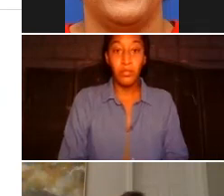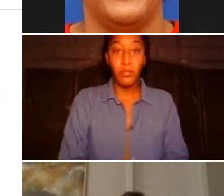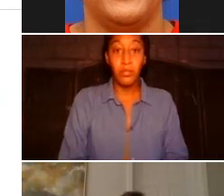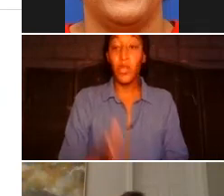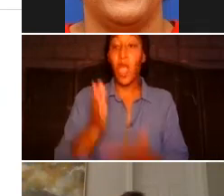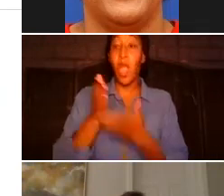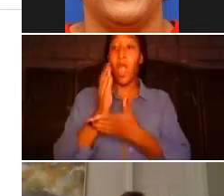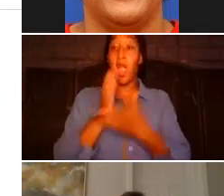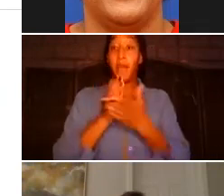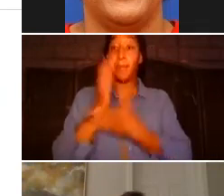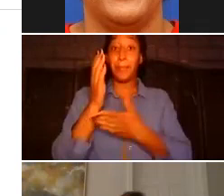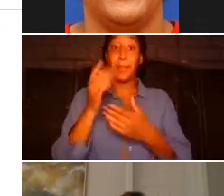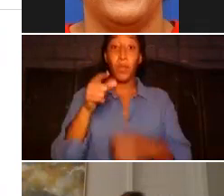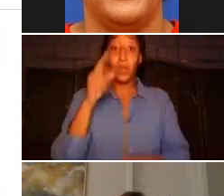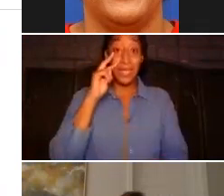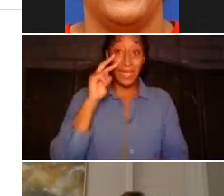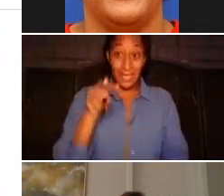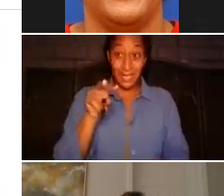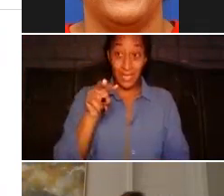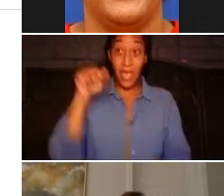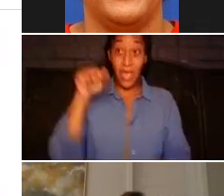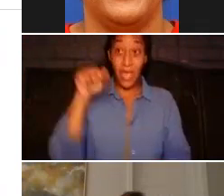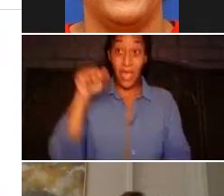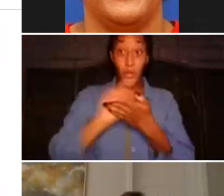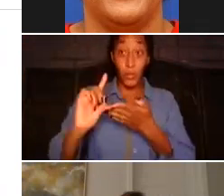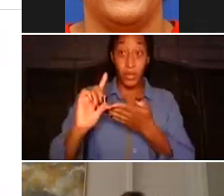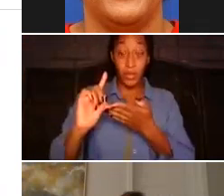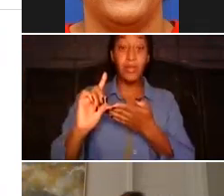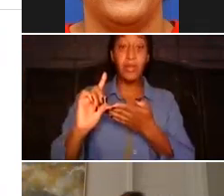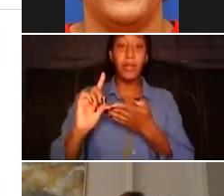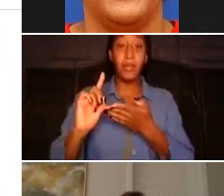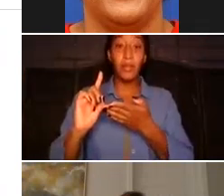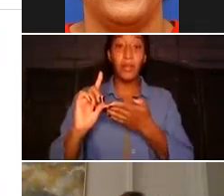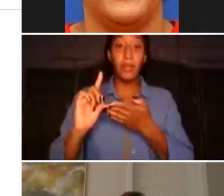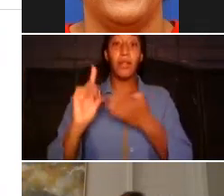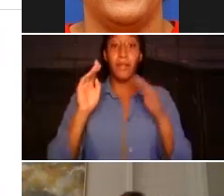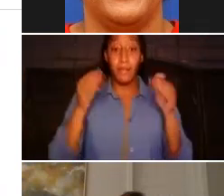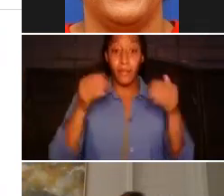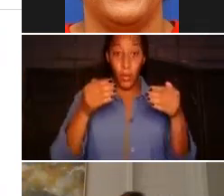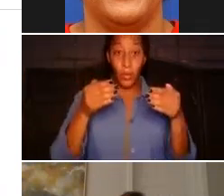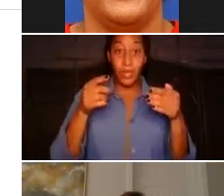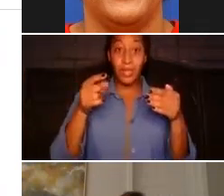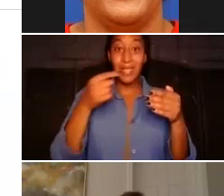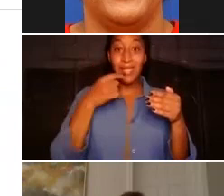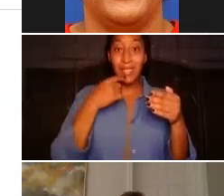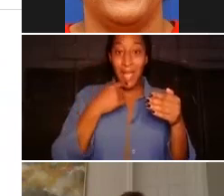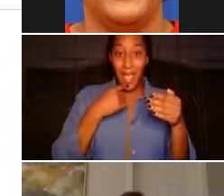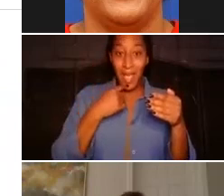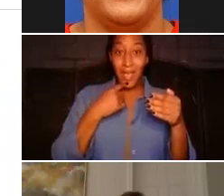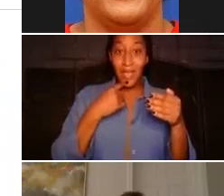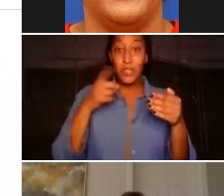All right. So here we are this week. Now, the astronomy video,